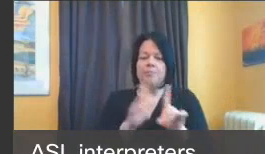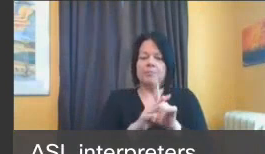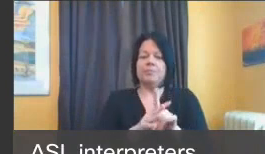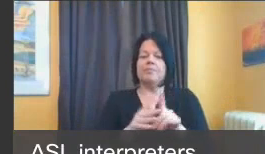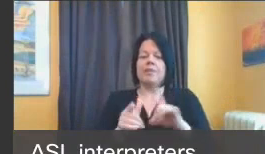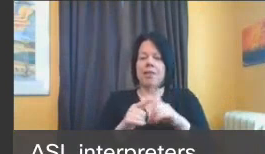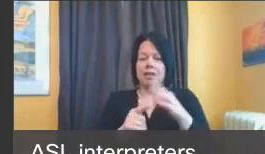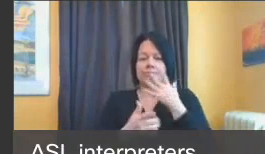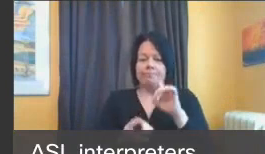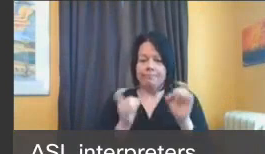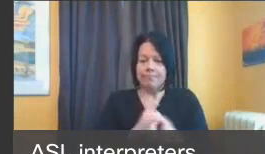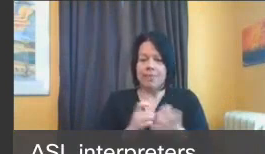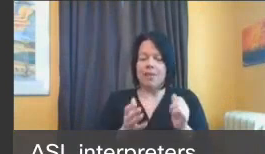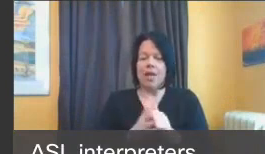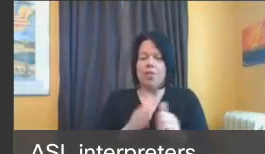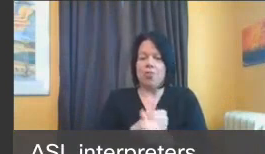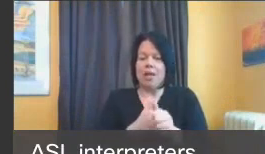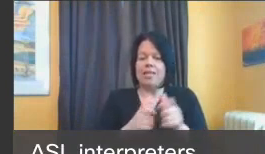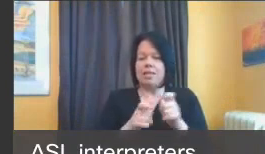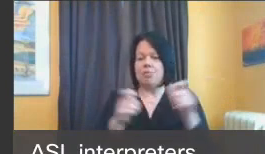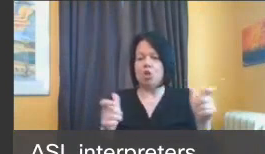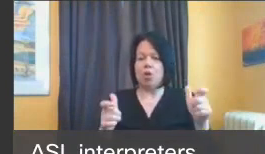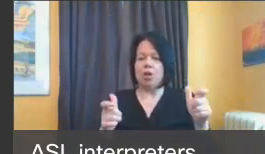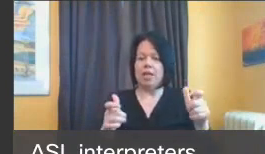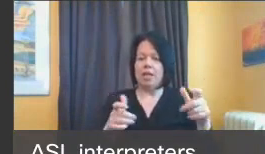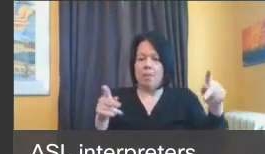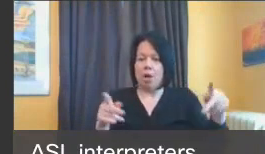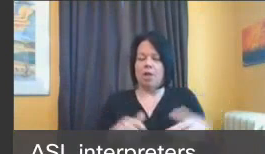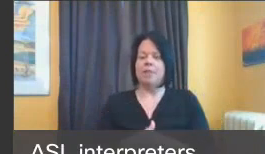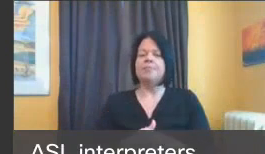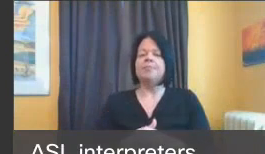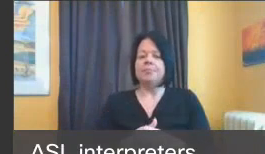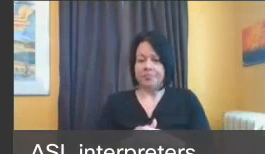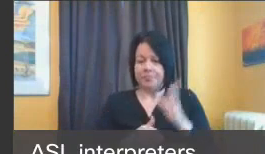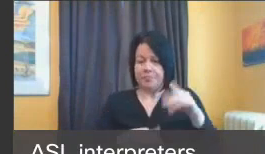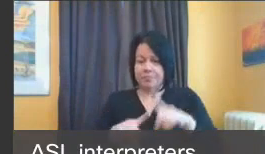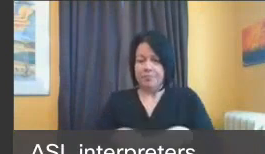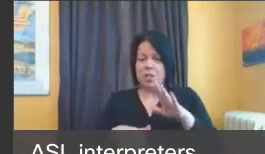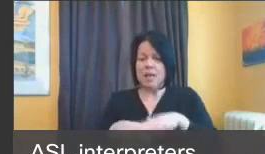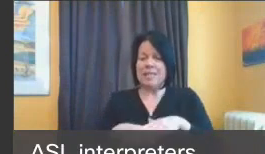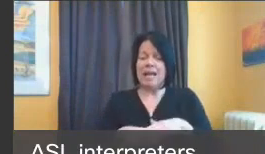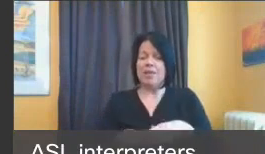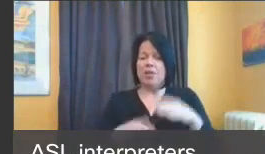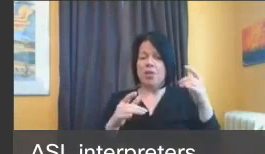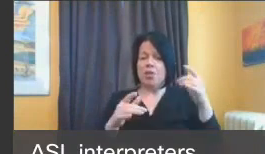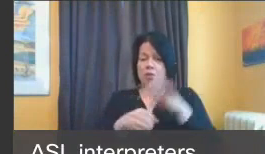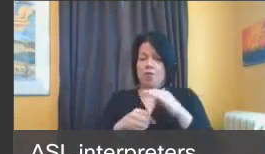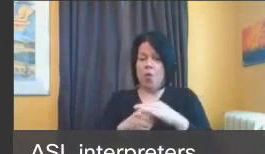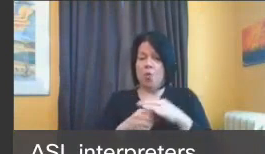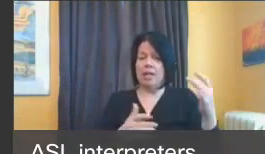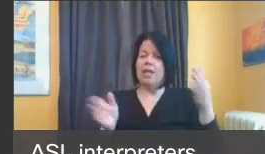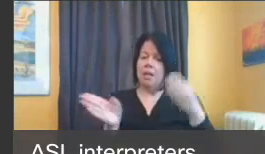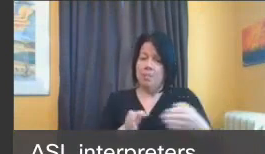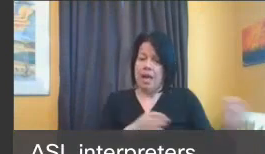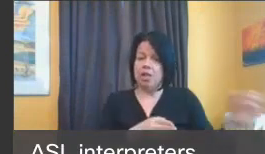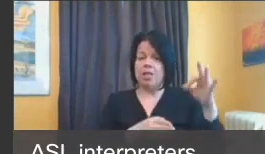majority party. While the changes to various methods of voting will depend upon the targeted demographic's voting patterns, this is consistent with